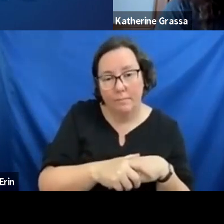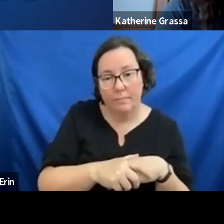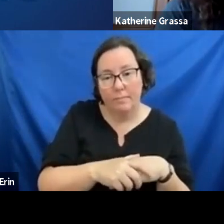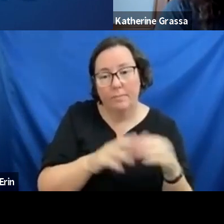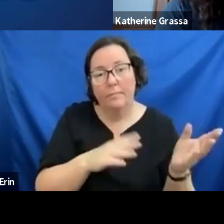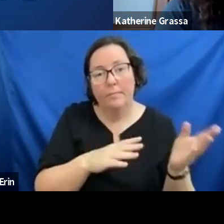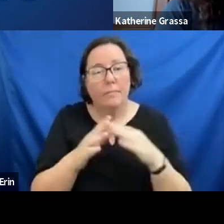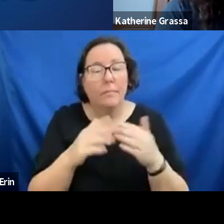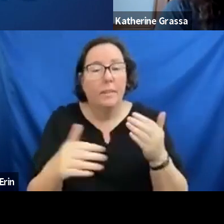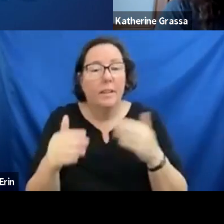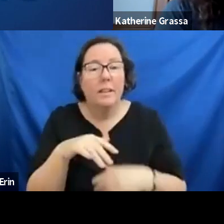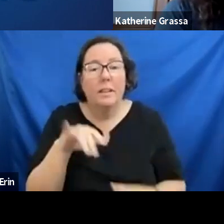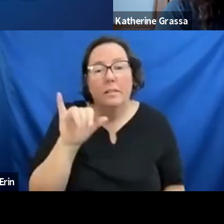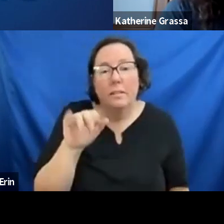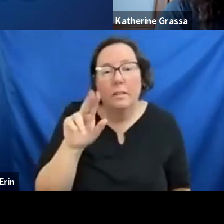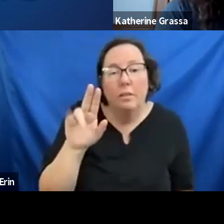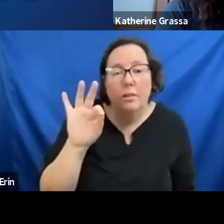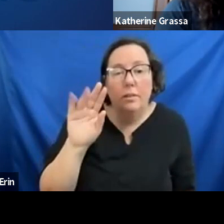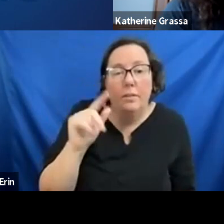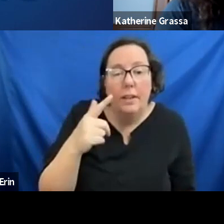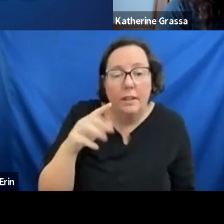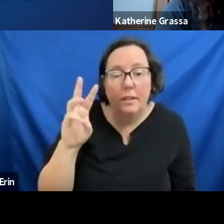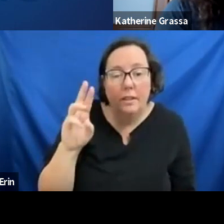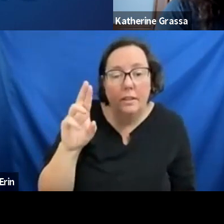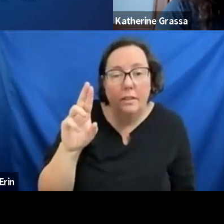Next speaker is Yufeng Rong.